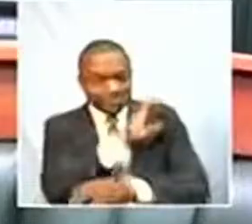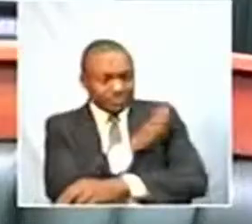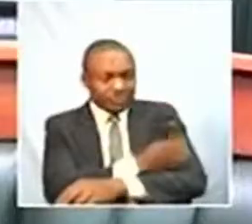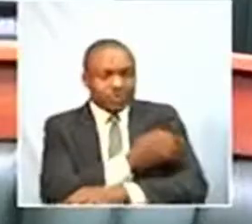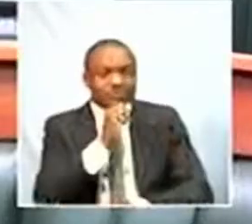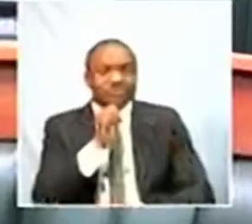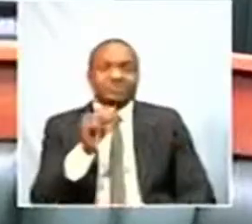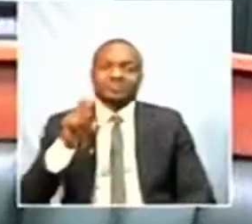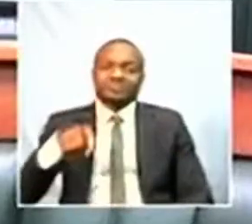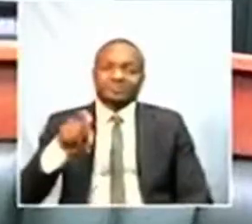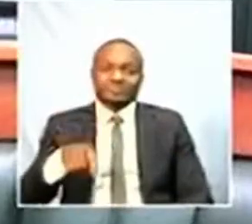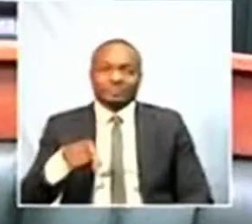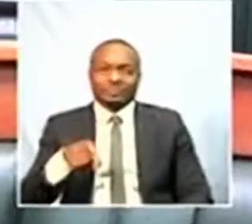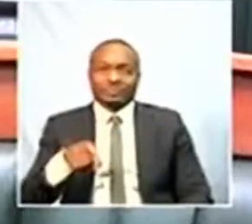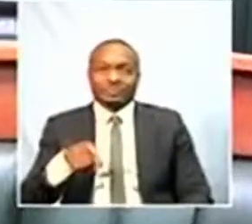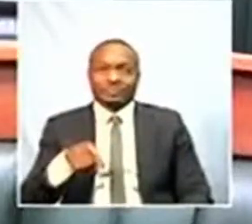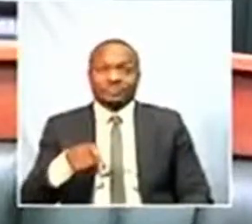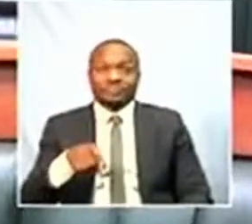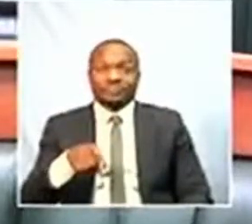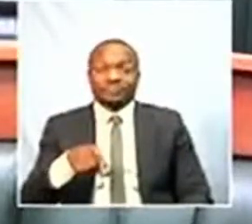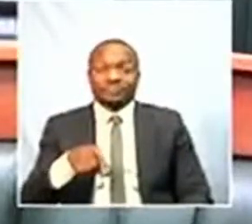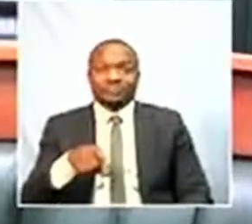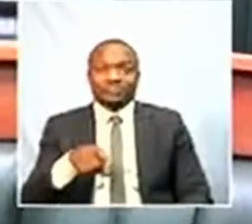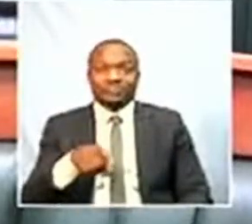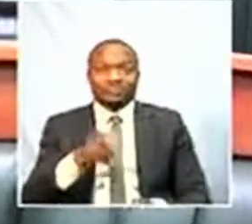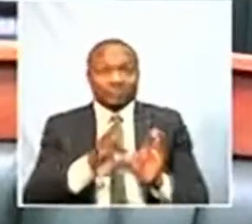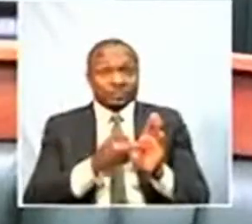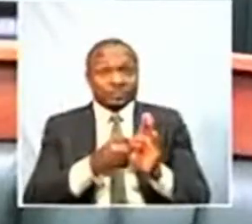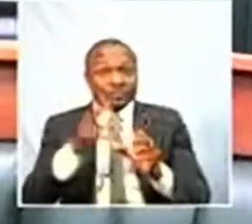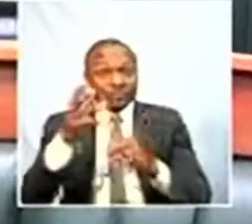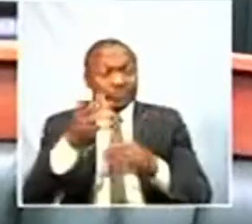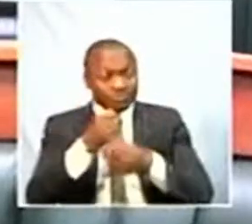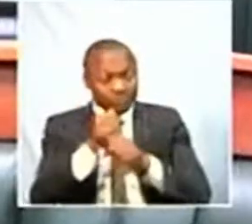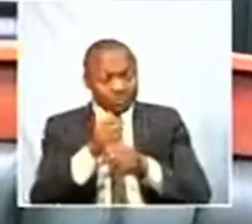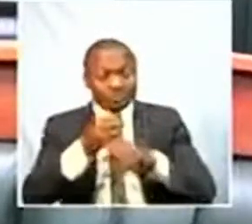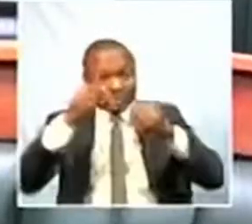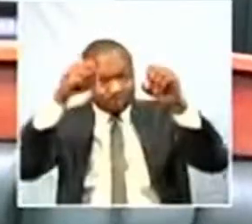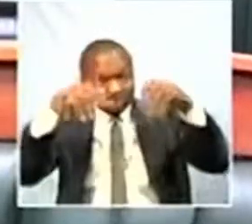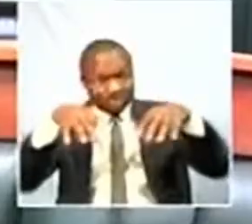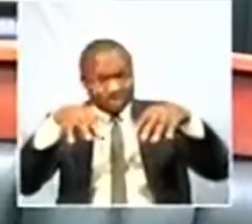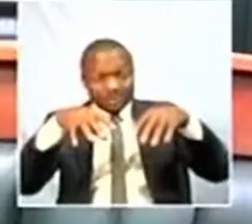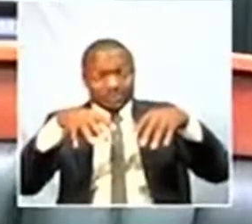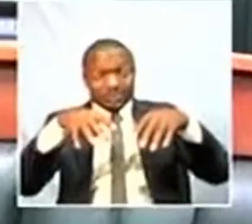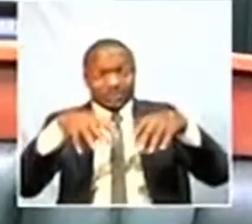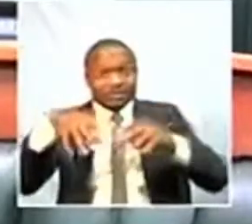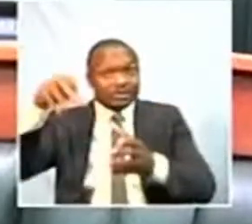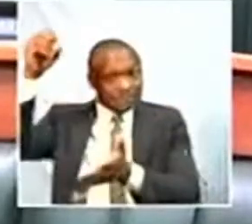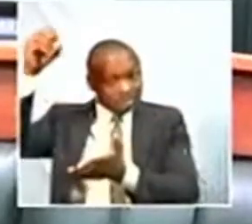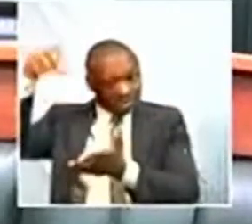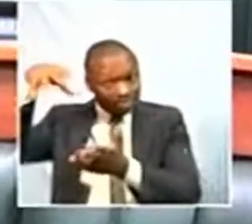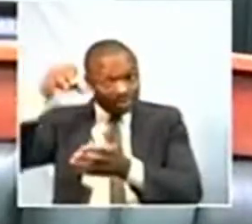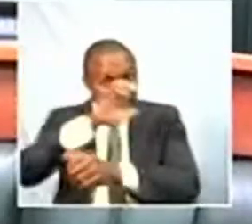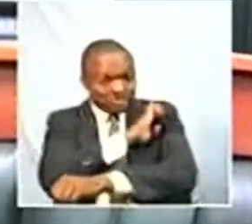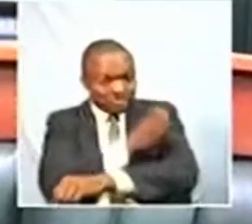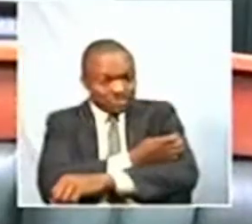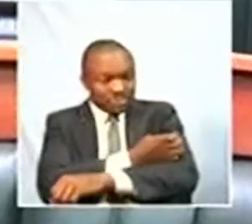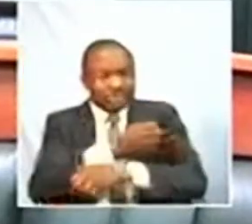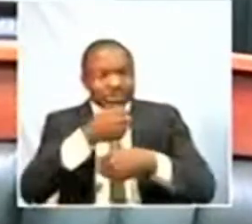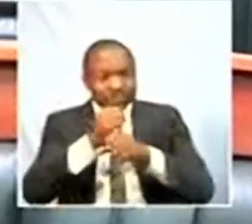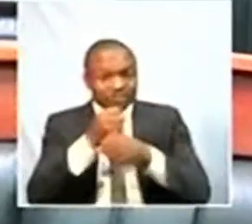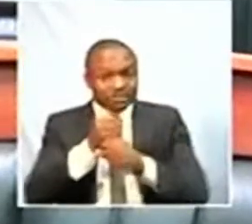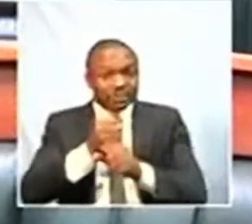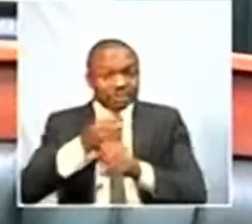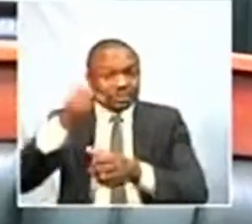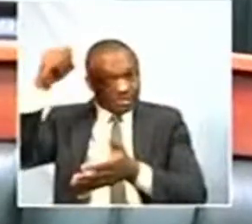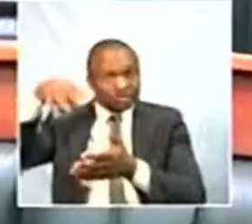need fossil fuels for it to generate power. And I say solar energy. Solar energy, for it to generate power, it only